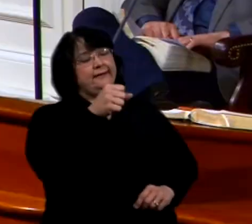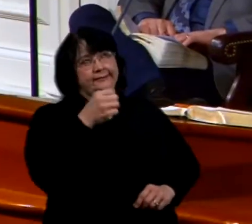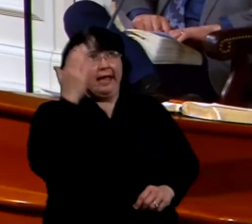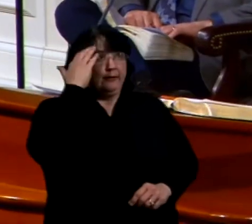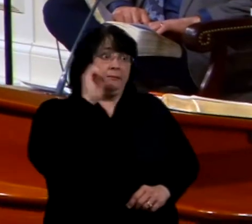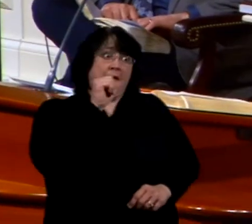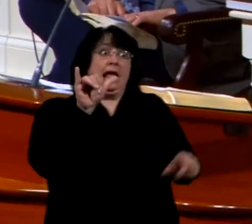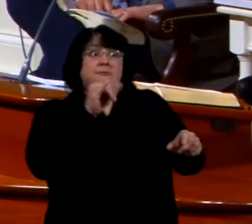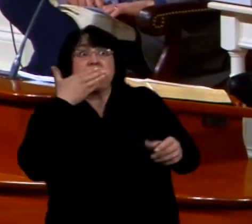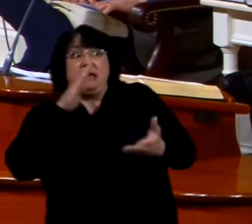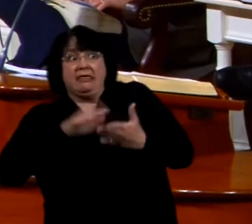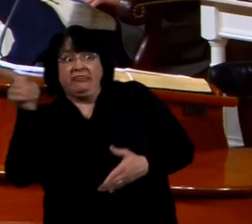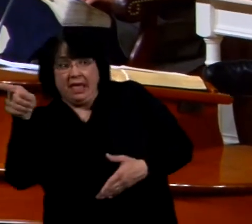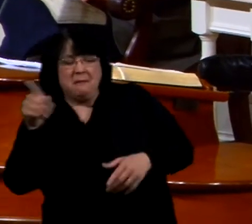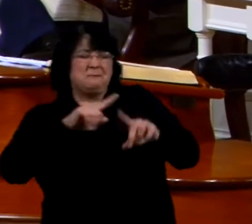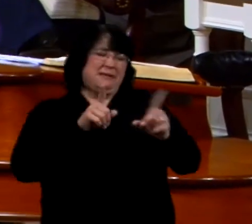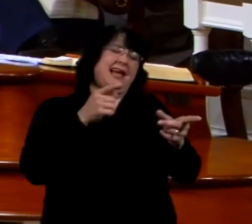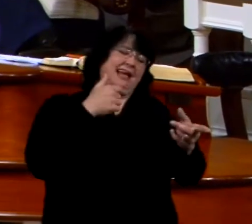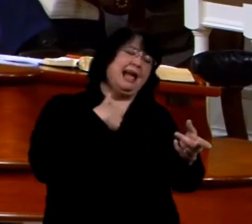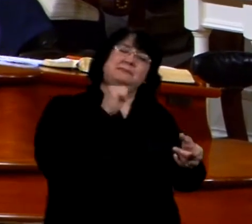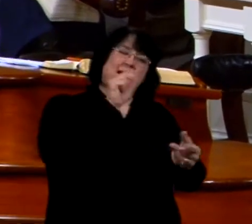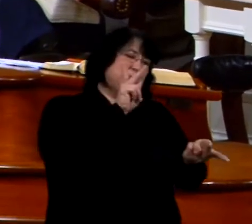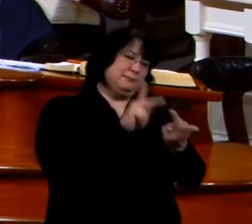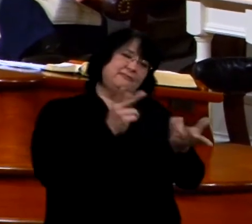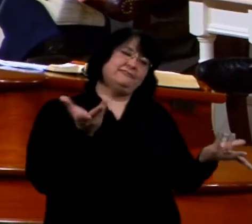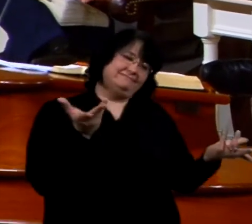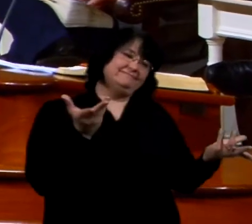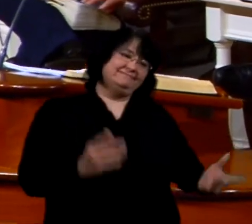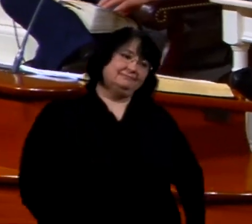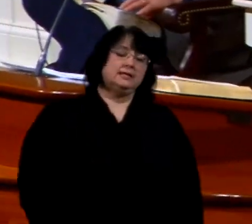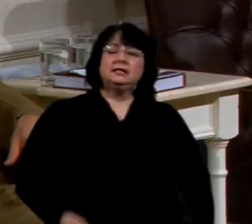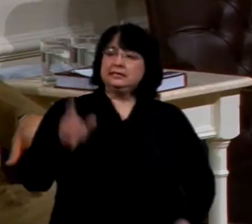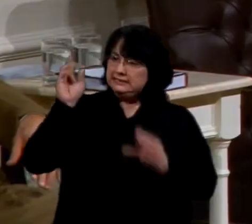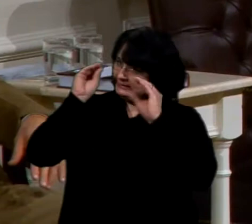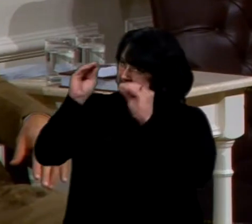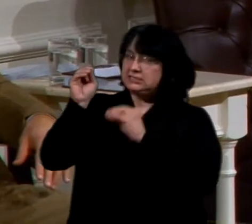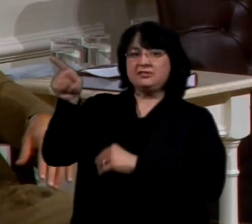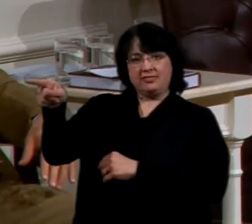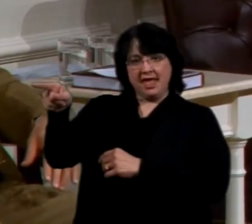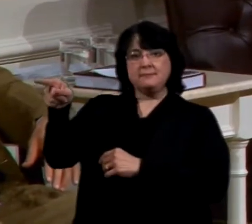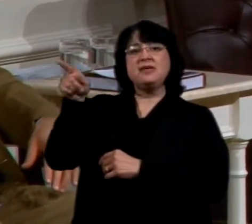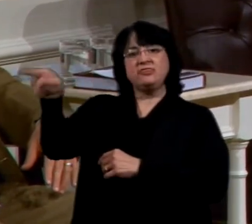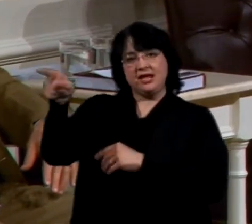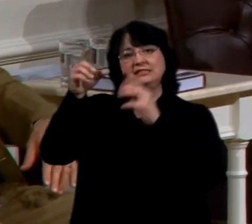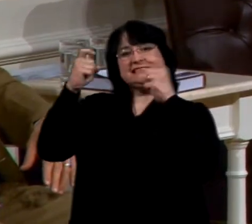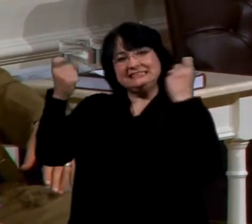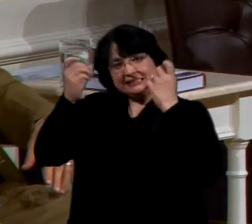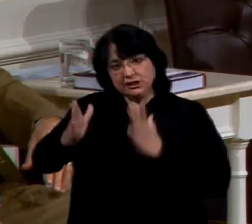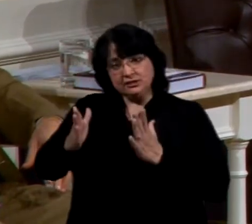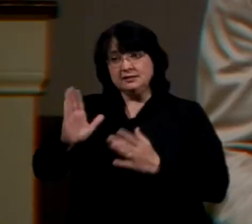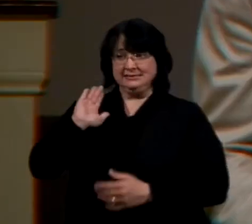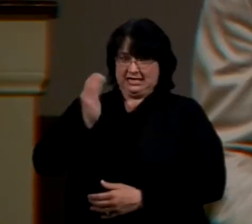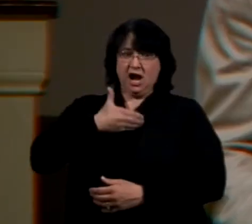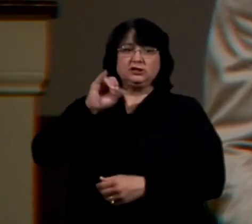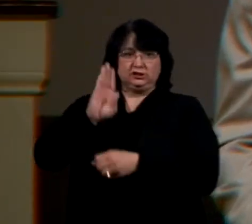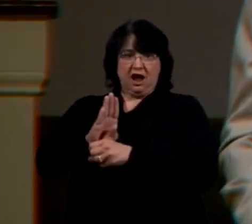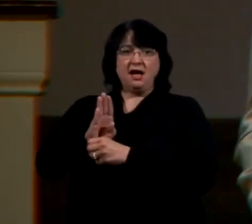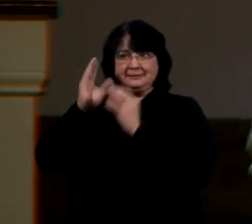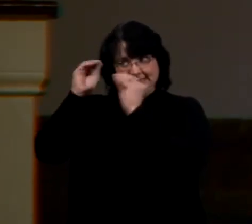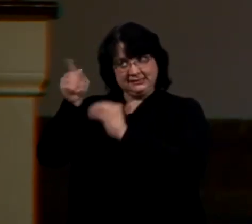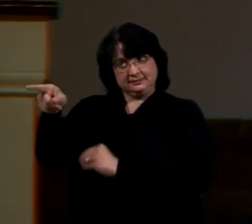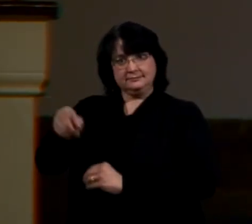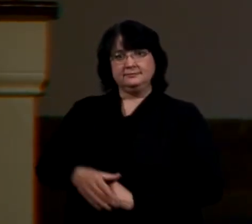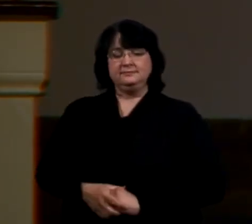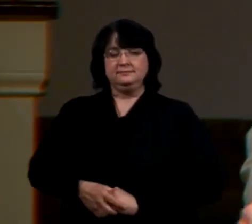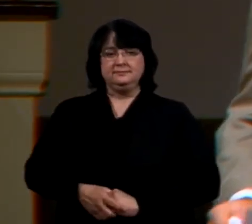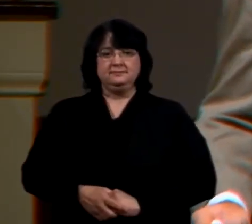bad and so-and-so, but yeah, I'm not perfect. Teach them that they're a sinner. That's our job.